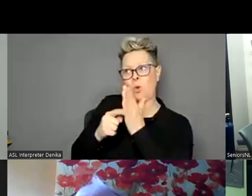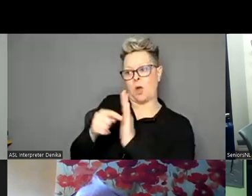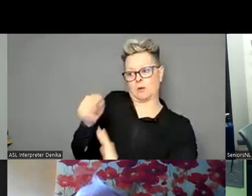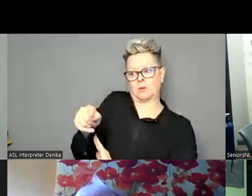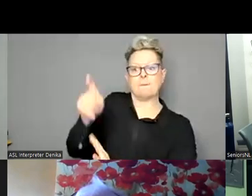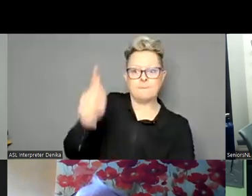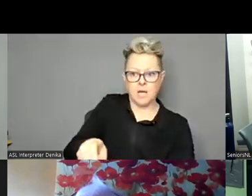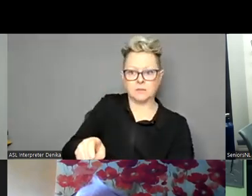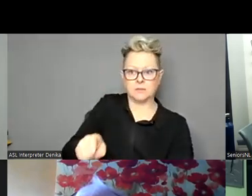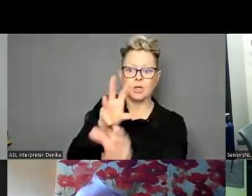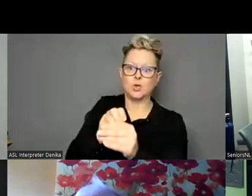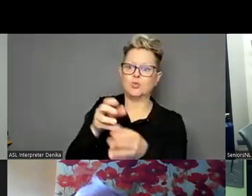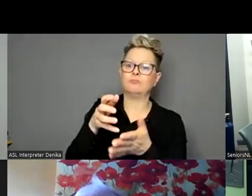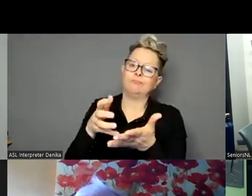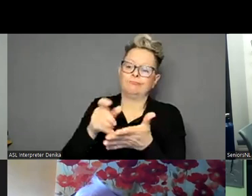Absolutely.